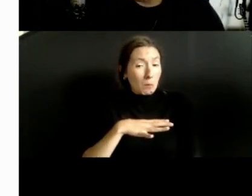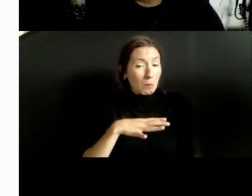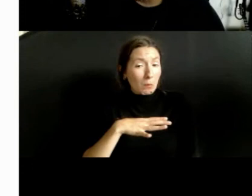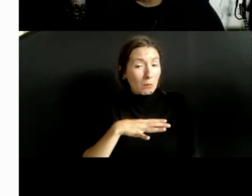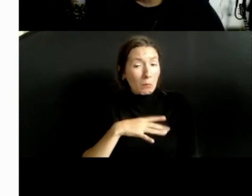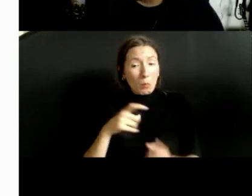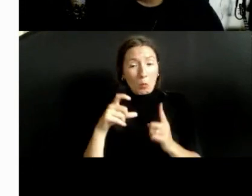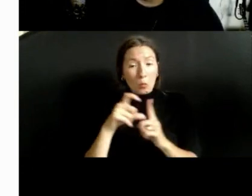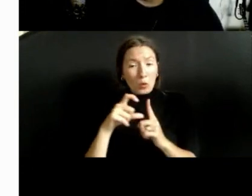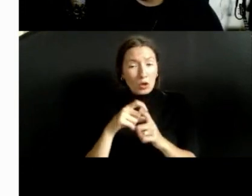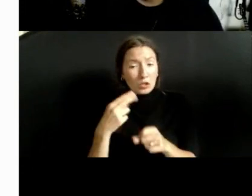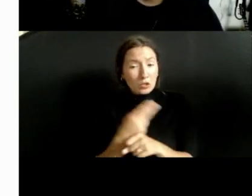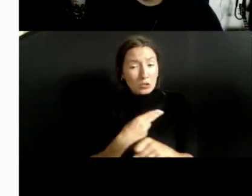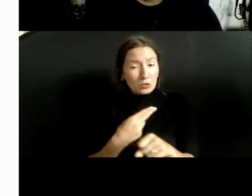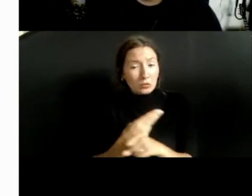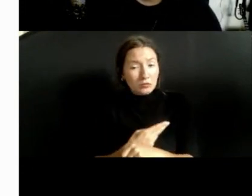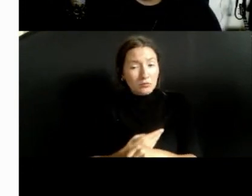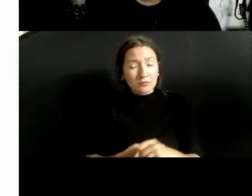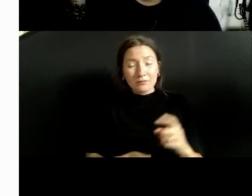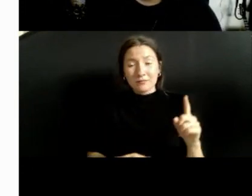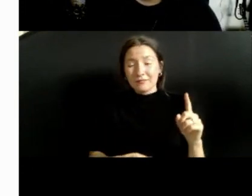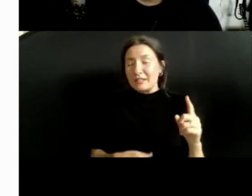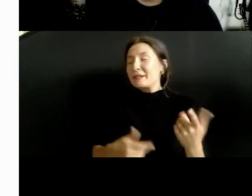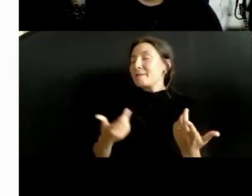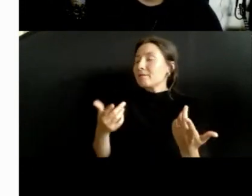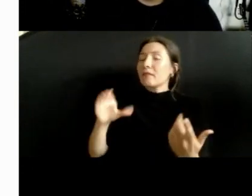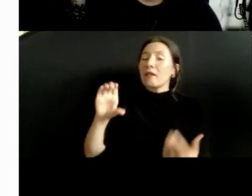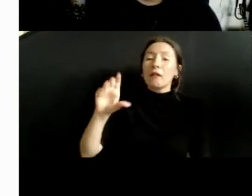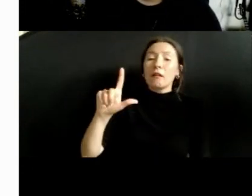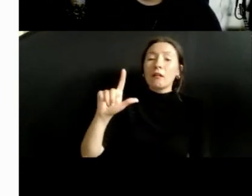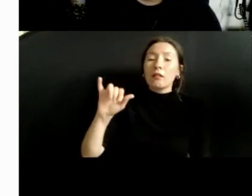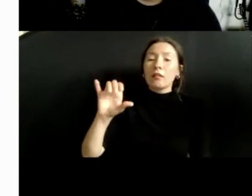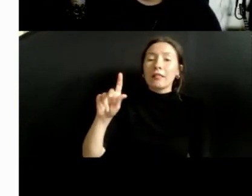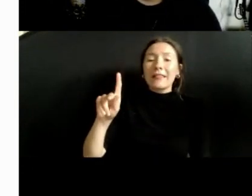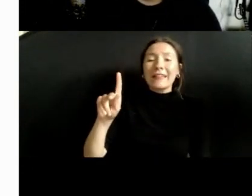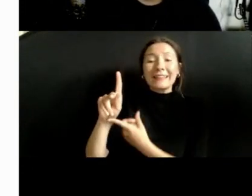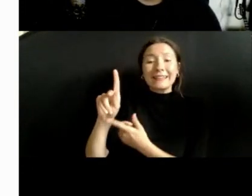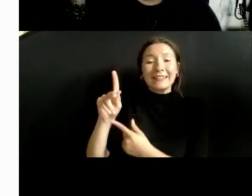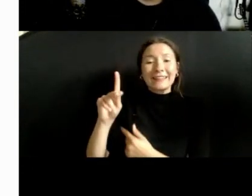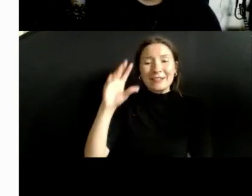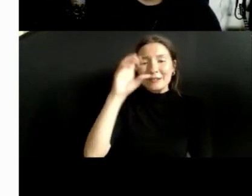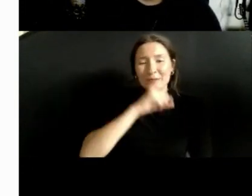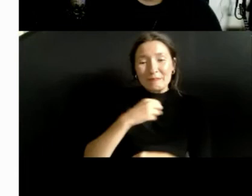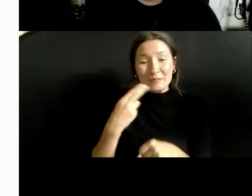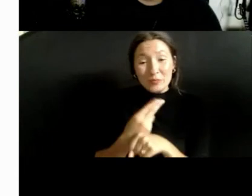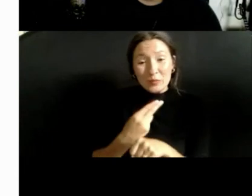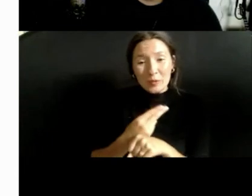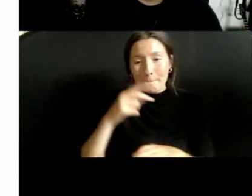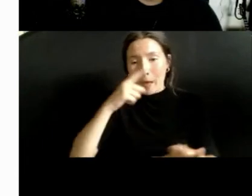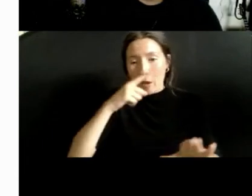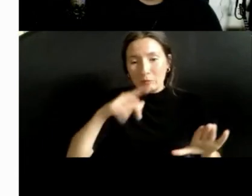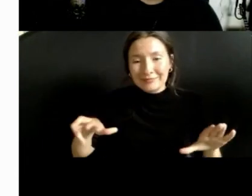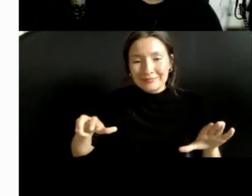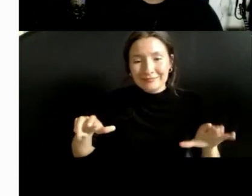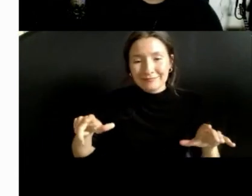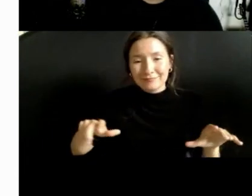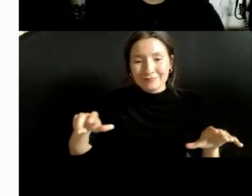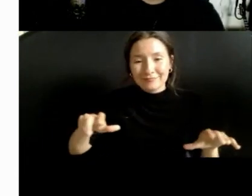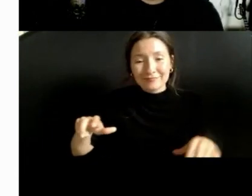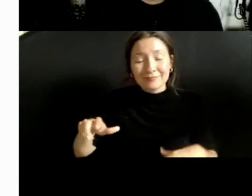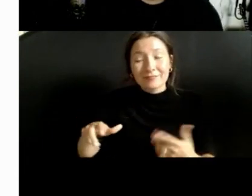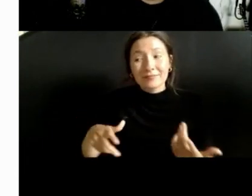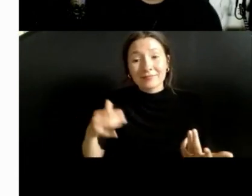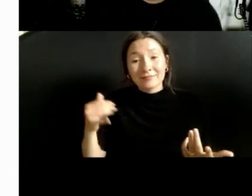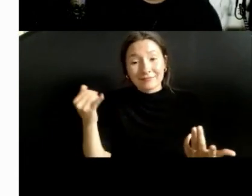click assumes mouse, and mouse assumes motor skills and vision. It also, in terms of universal